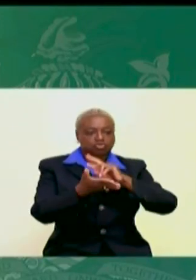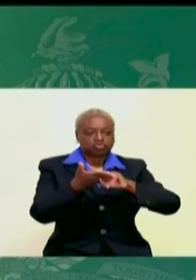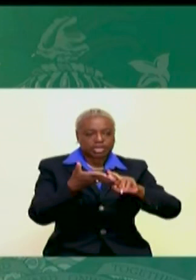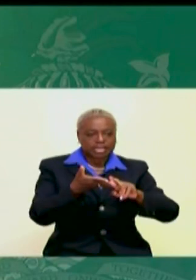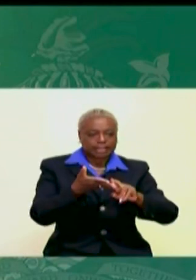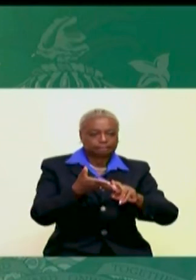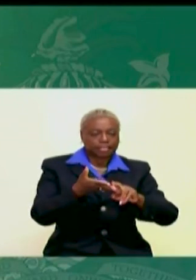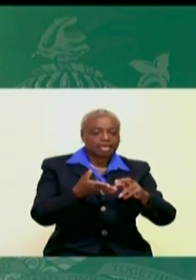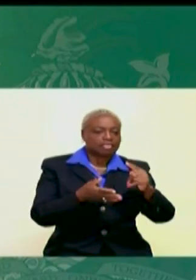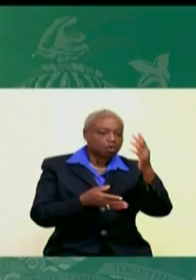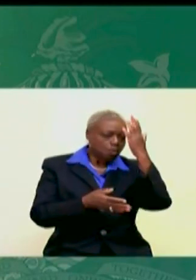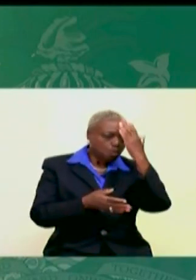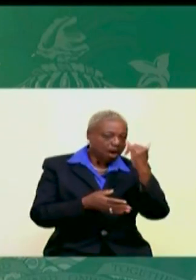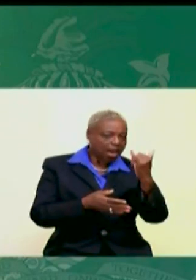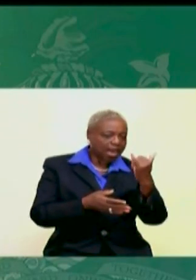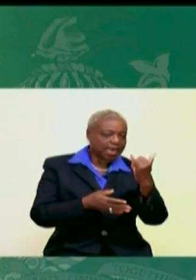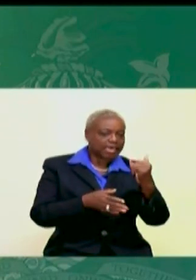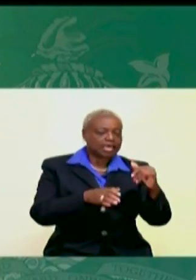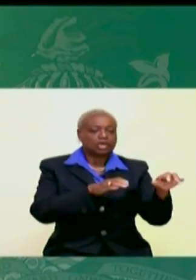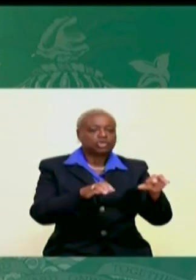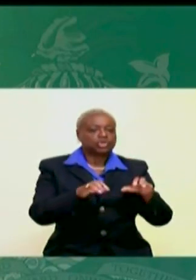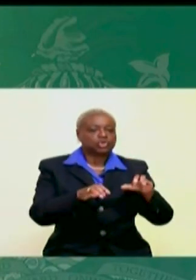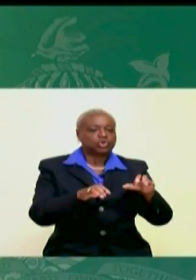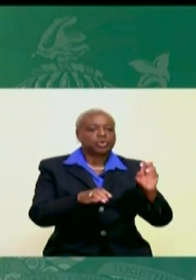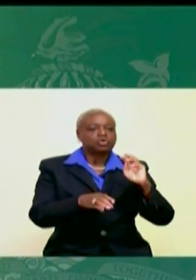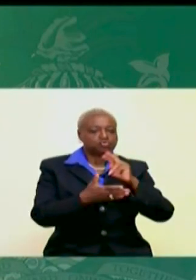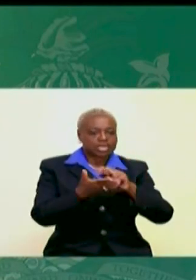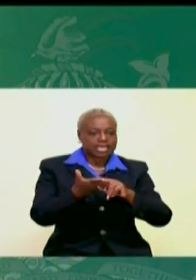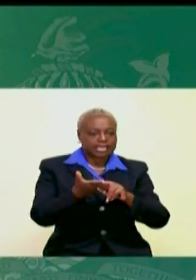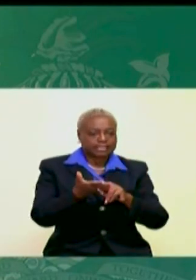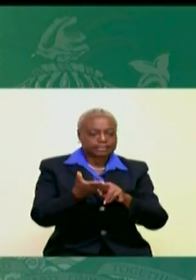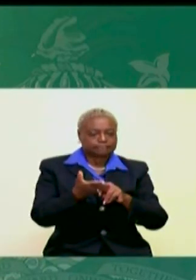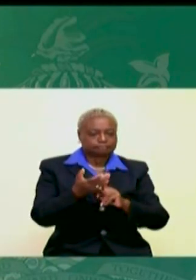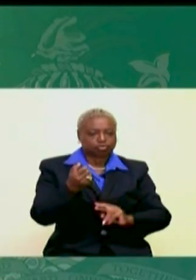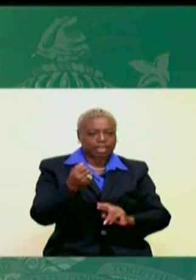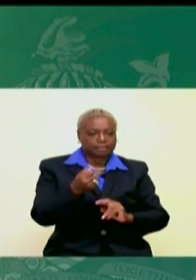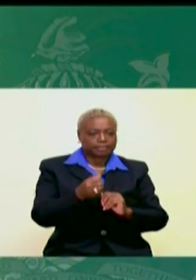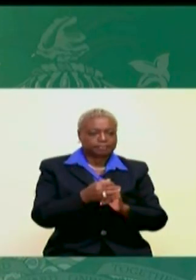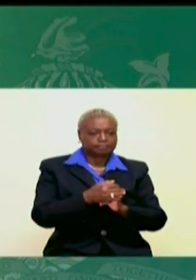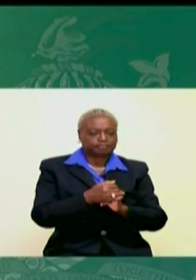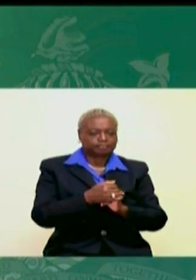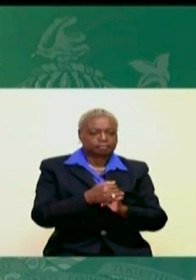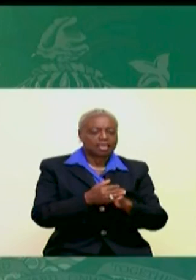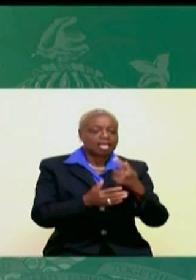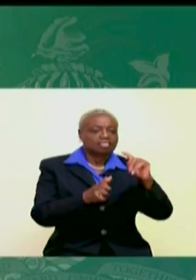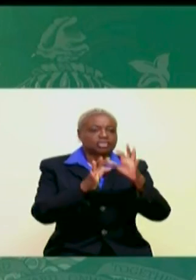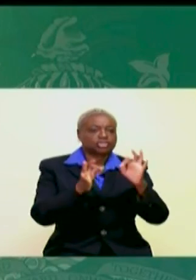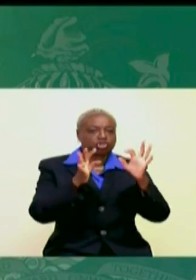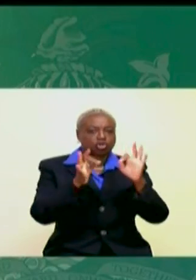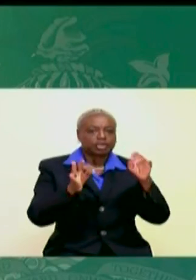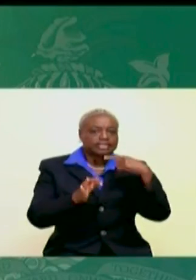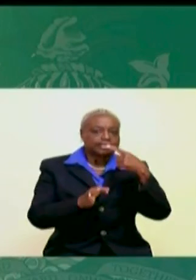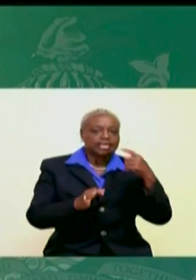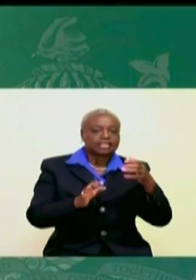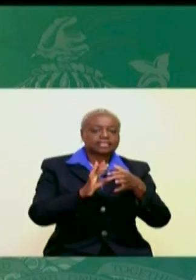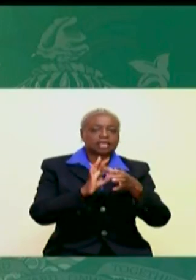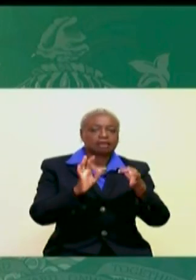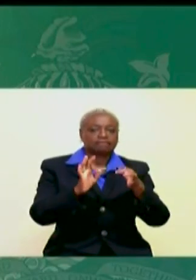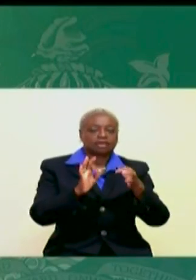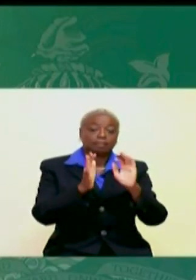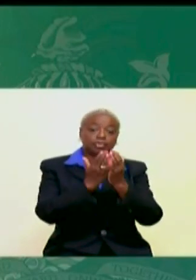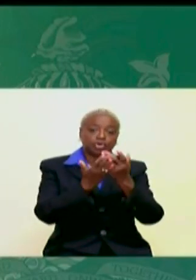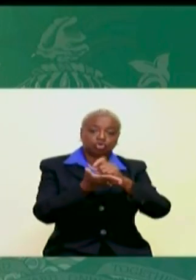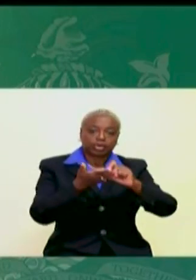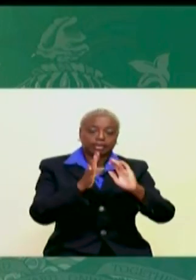rape. Why do men rape, Madam Speaker? And the story tells of, it's a book written